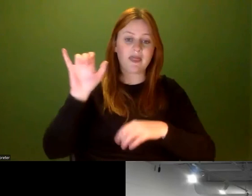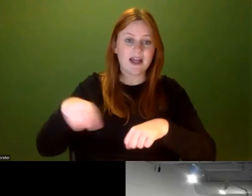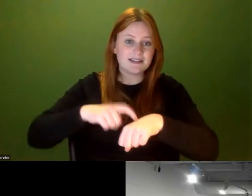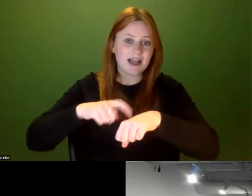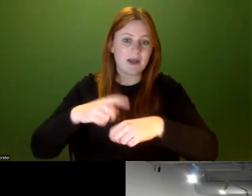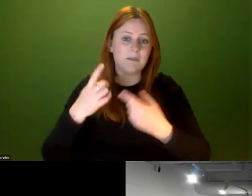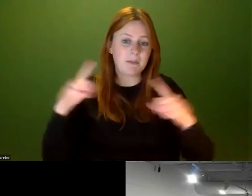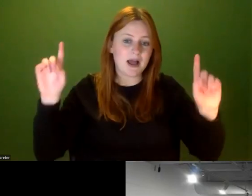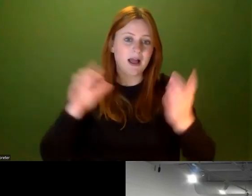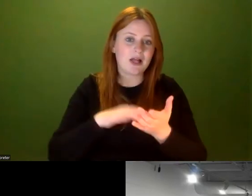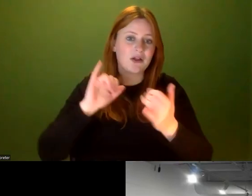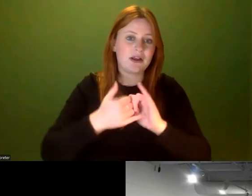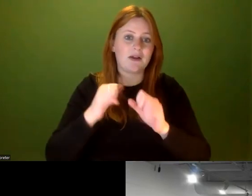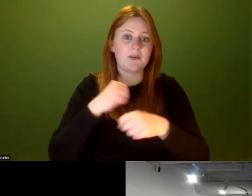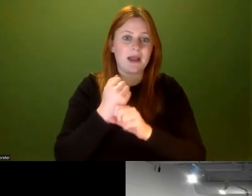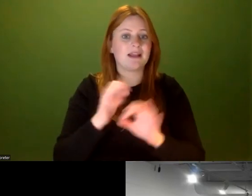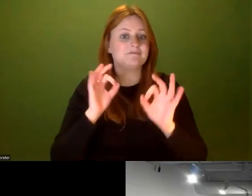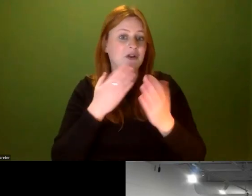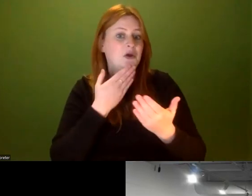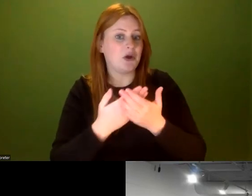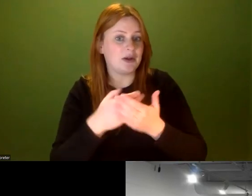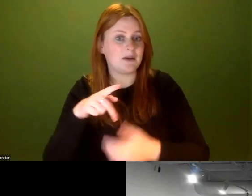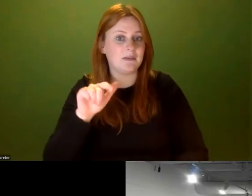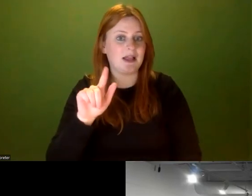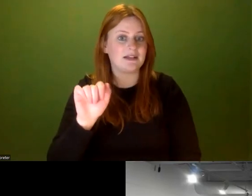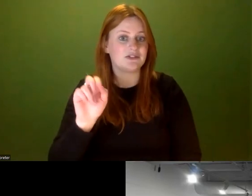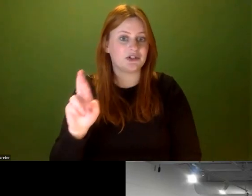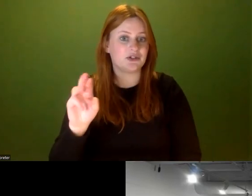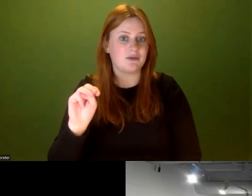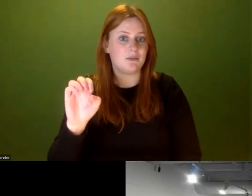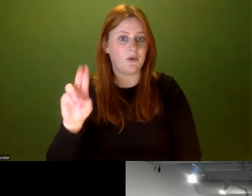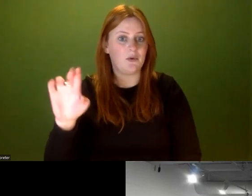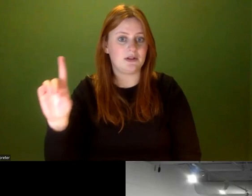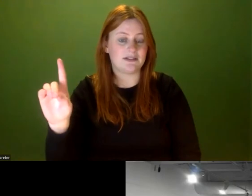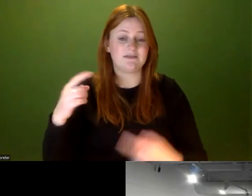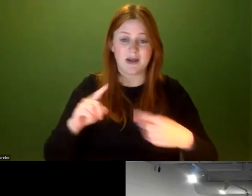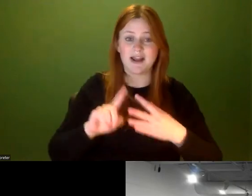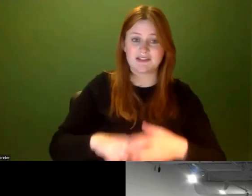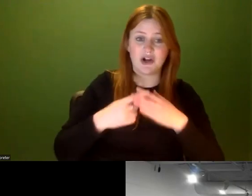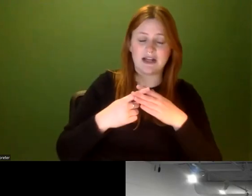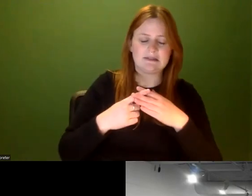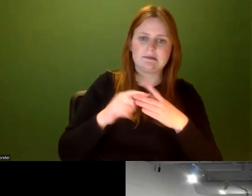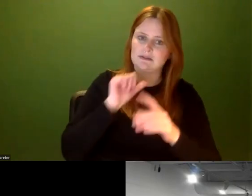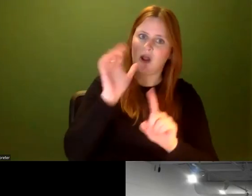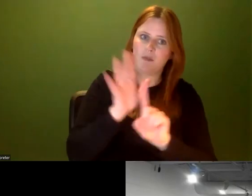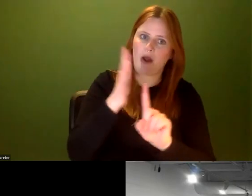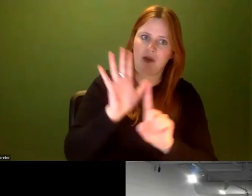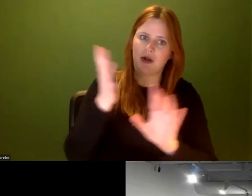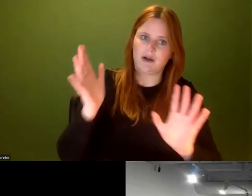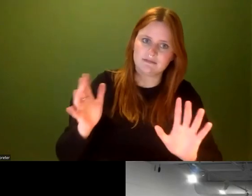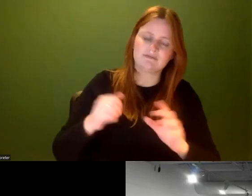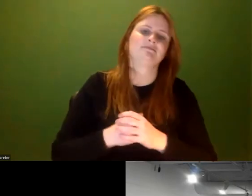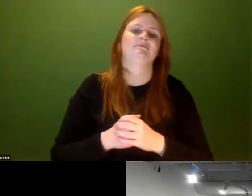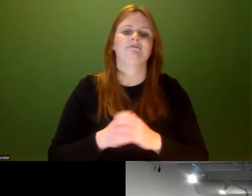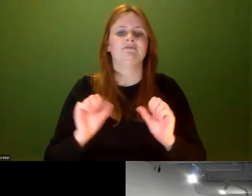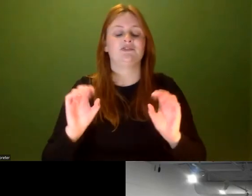a decent plaster mold. When I started out, mold making was not popular. So yeah, a